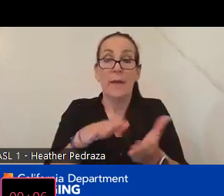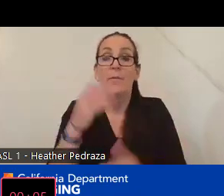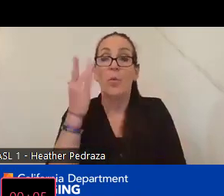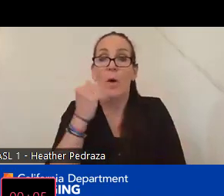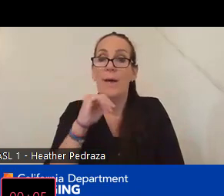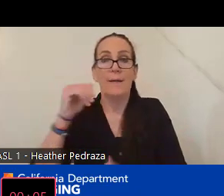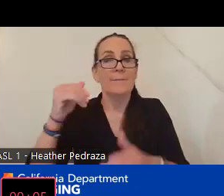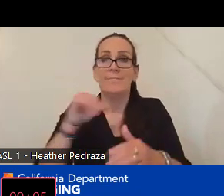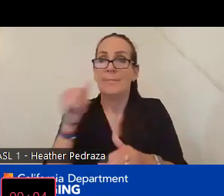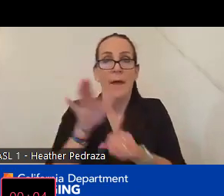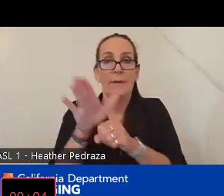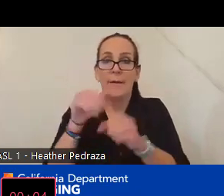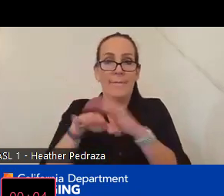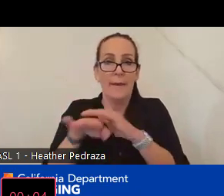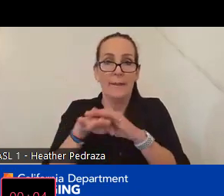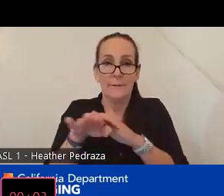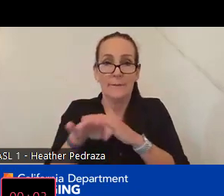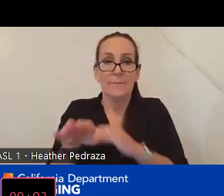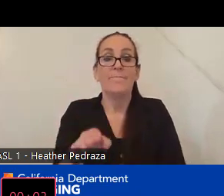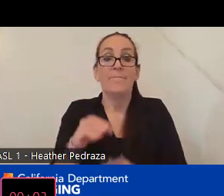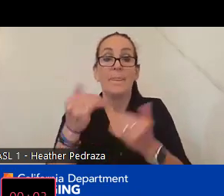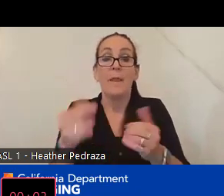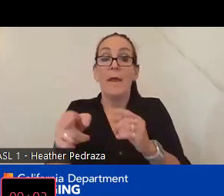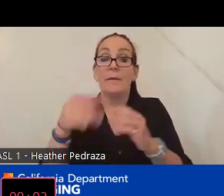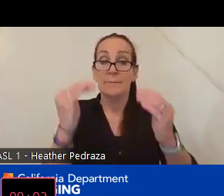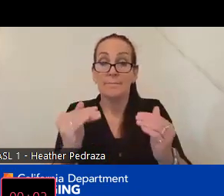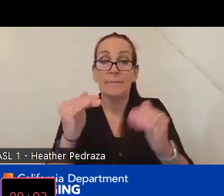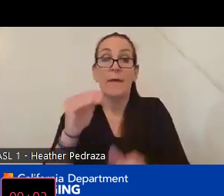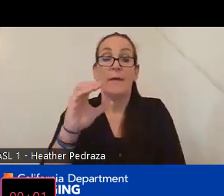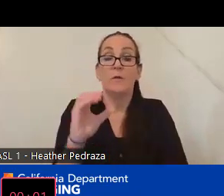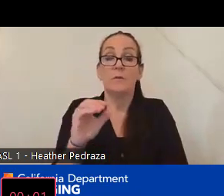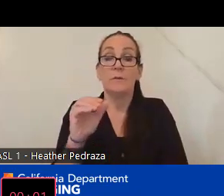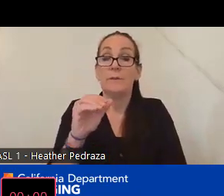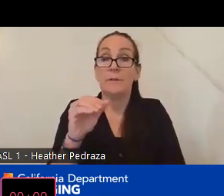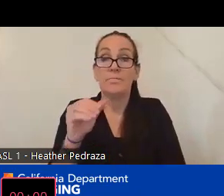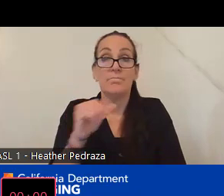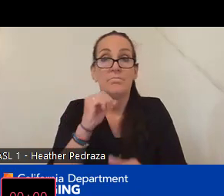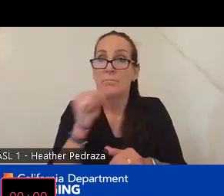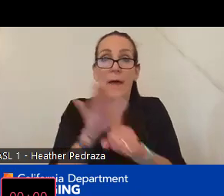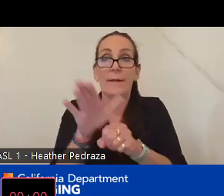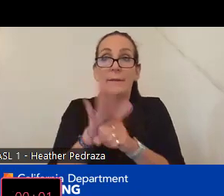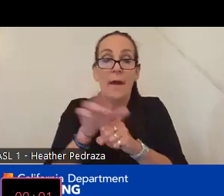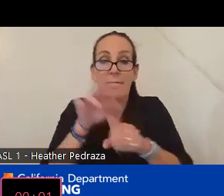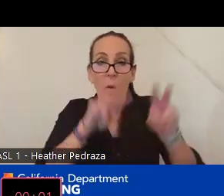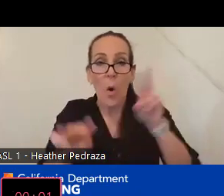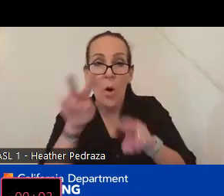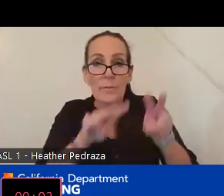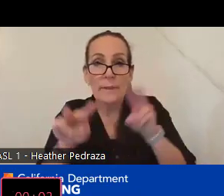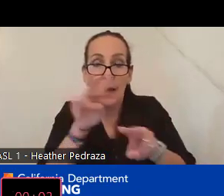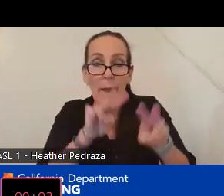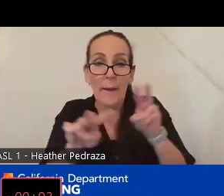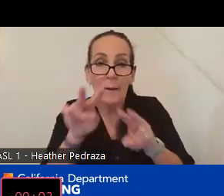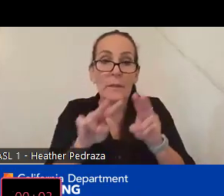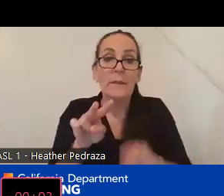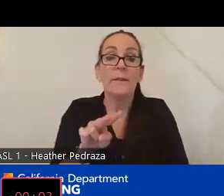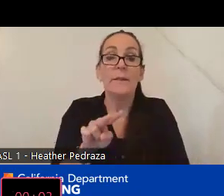ongoing failed oversight in managed care plans and service delivery. Olmstead decision violations. The